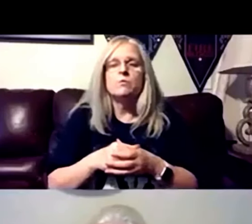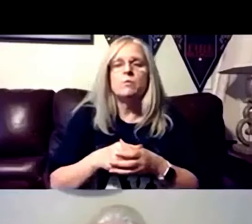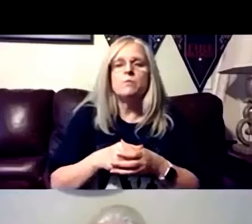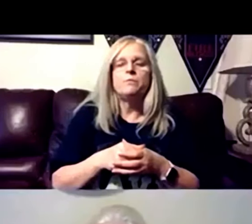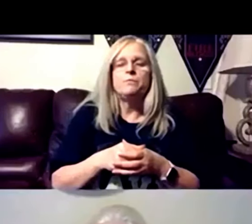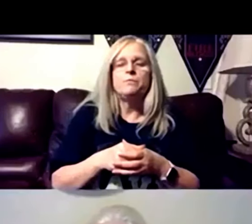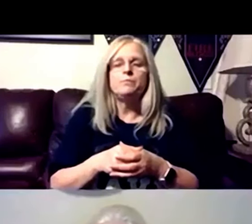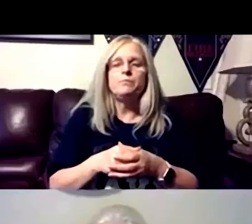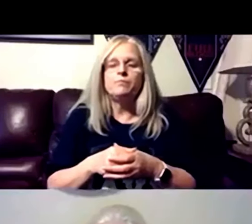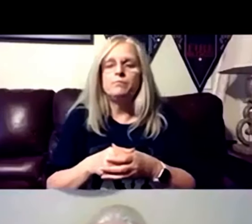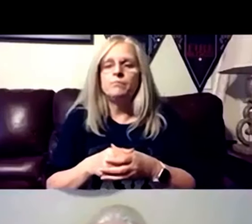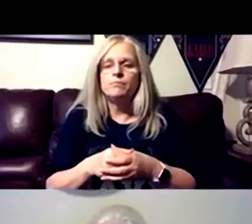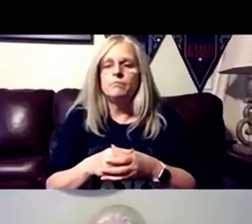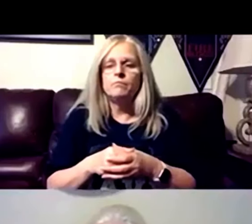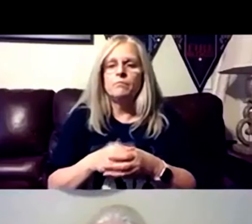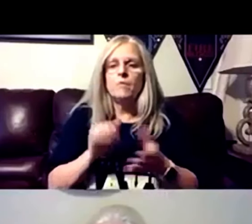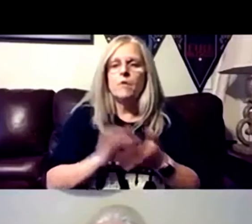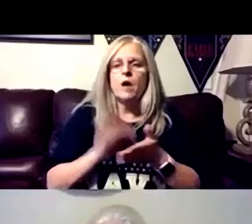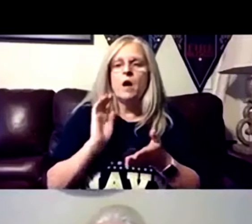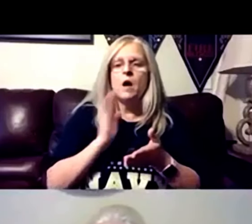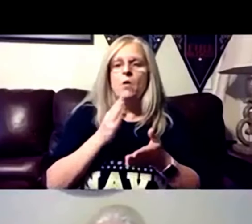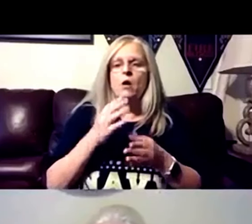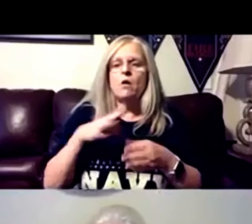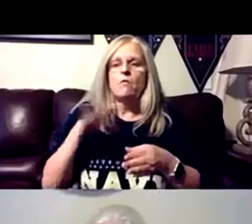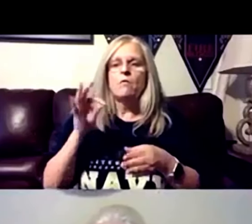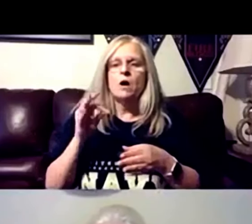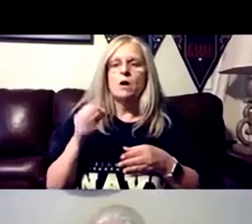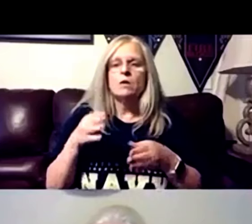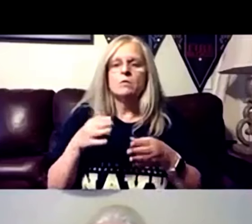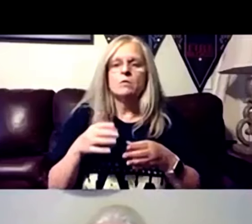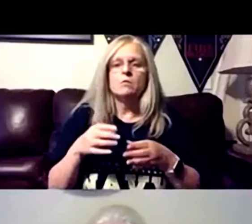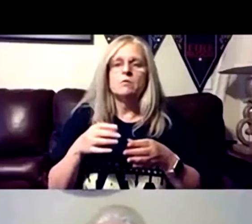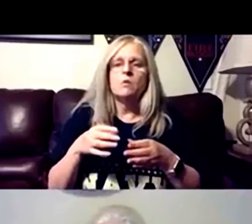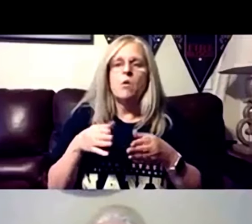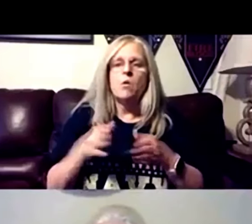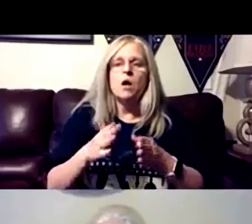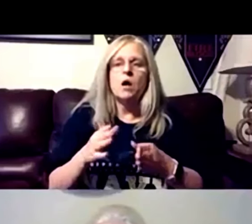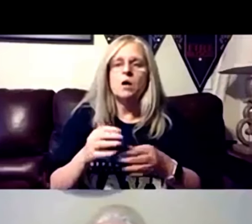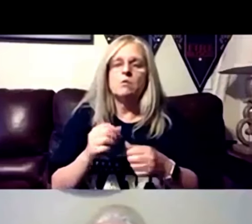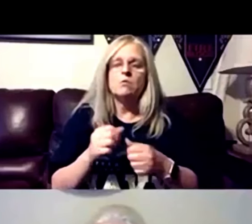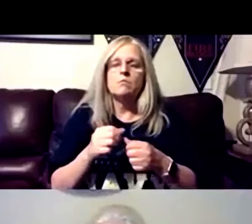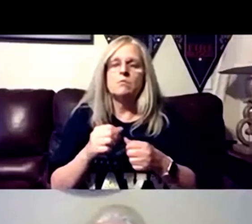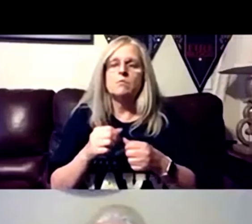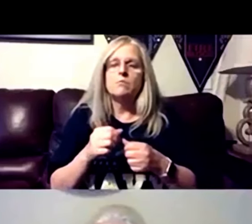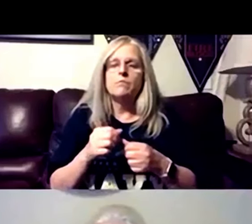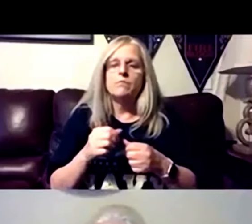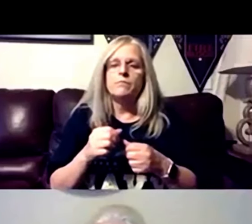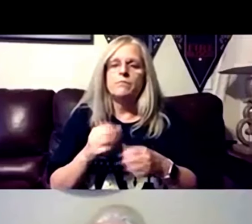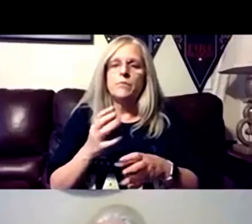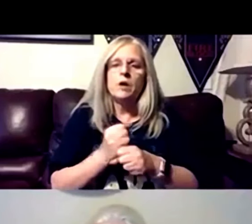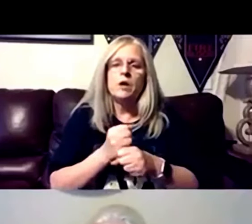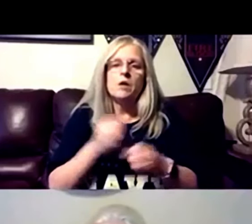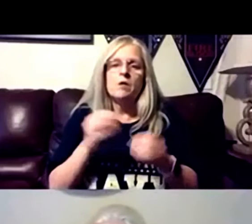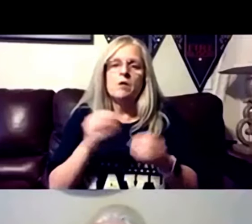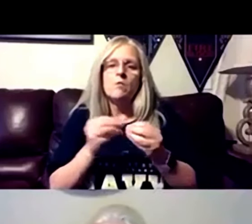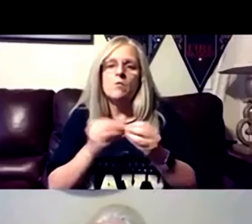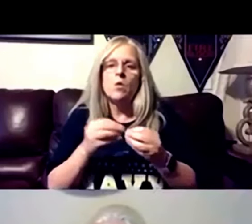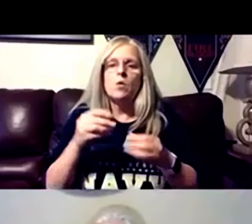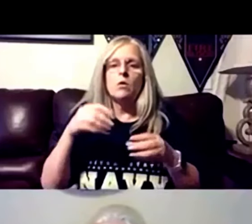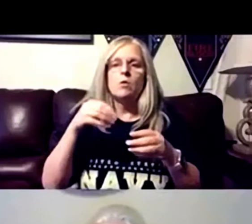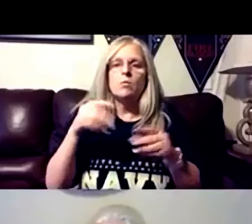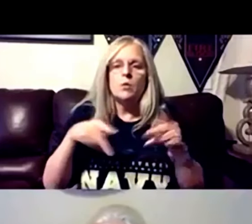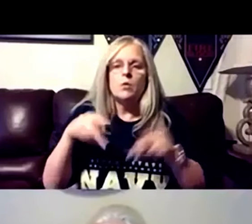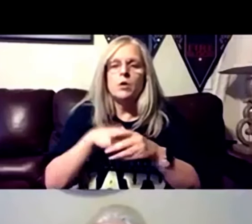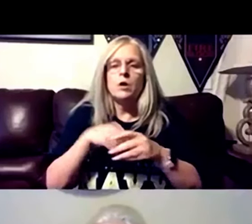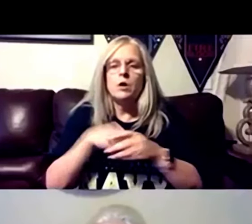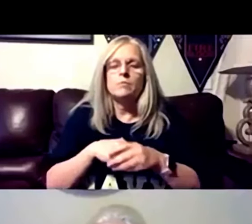my friends that I would find a way to recoup the lost millions, because I believe it was and is possible. So I turned to